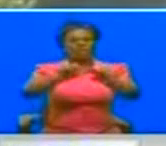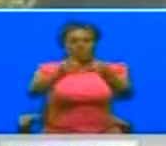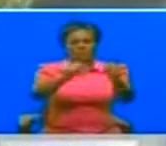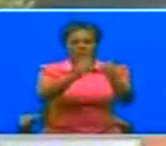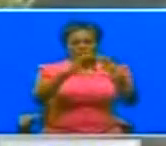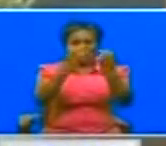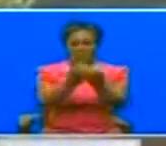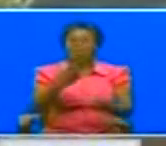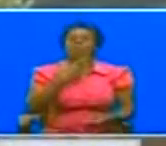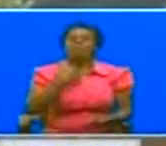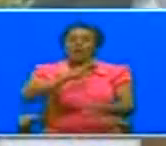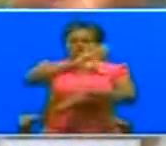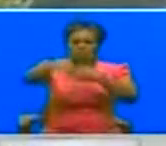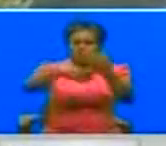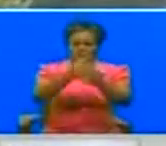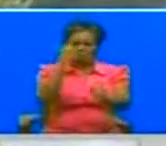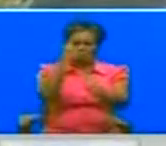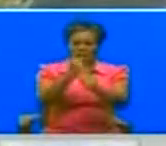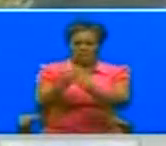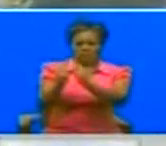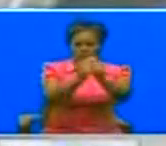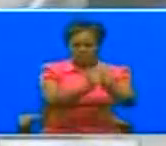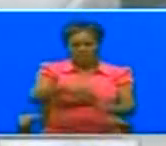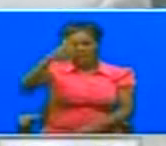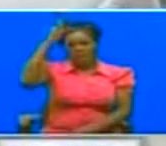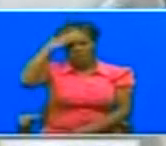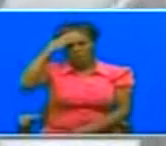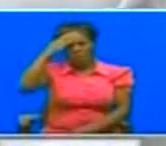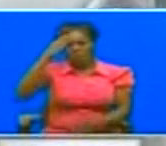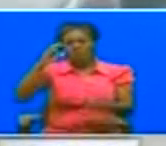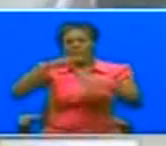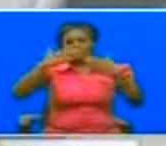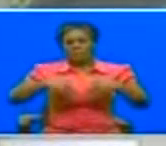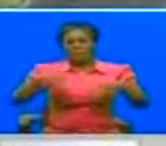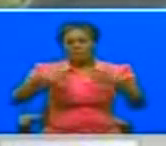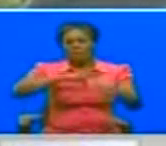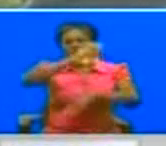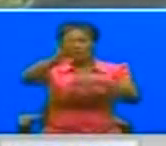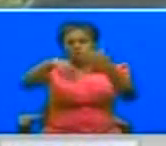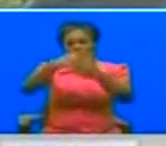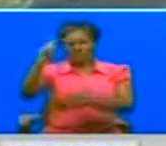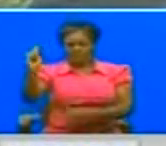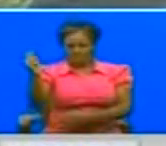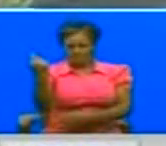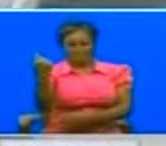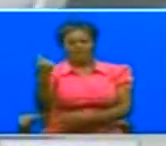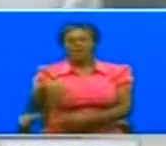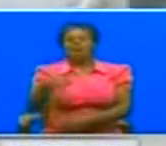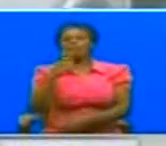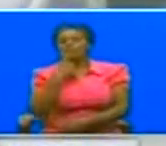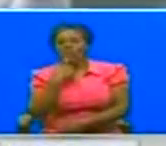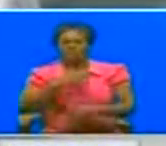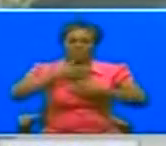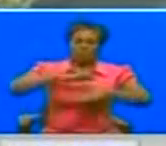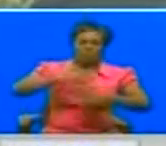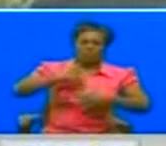Kenya. Tunataka sisi wote tushirikiane. Na mimi najua wananchi wote wa Kenya, wa Pokot, wa Turkana, wa